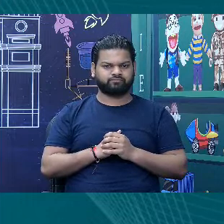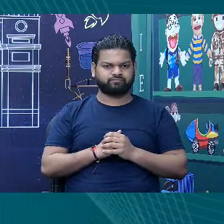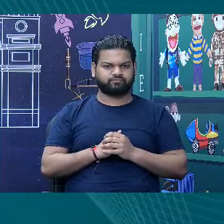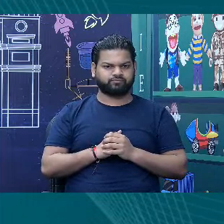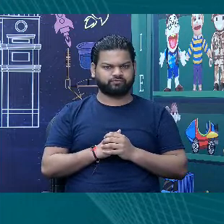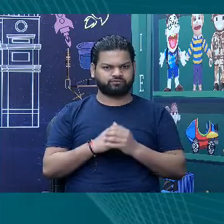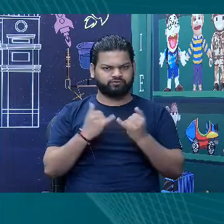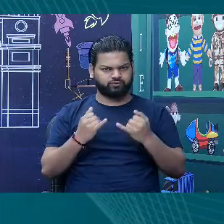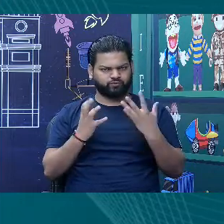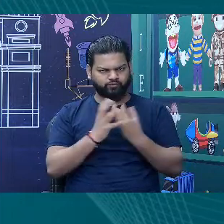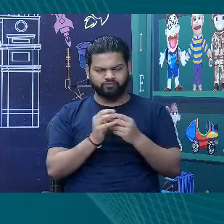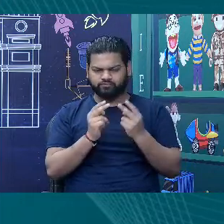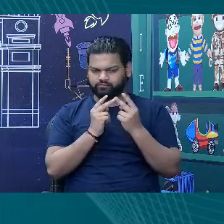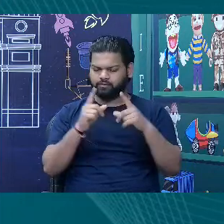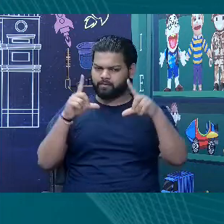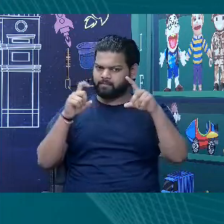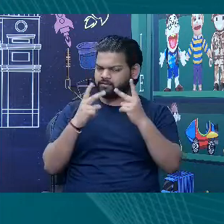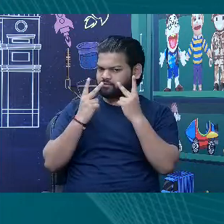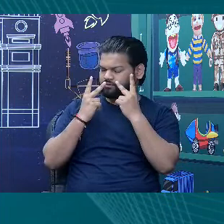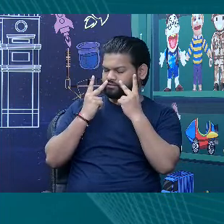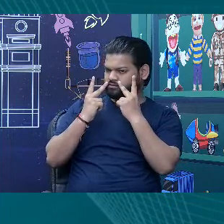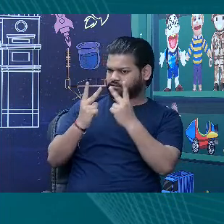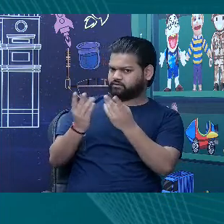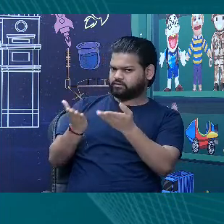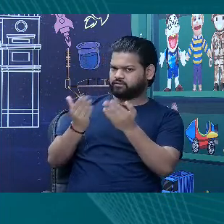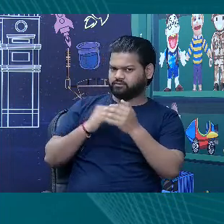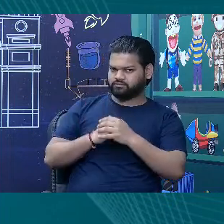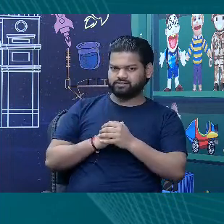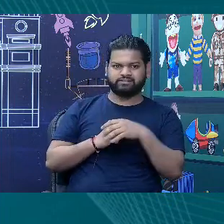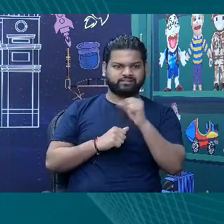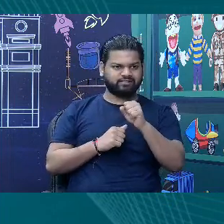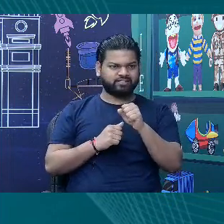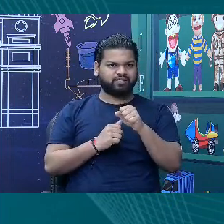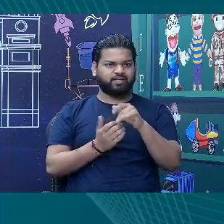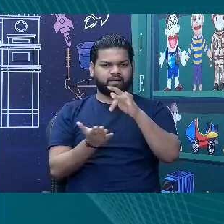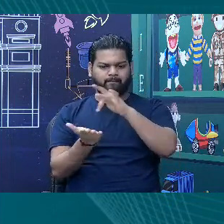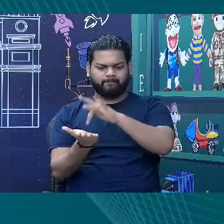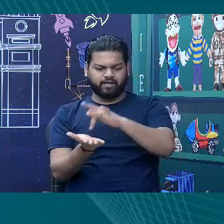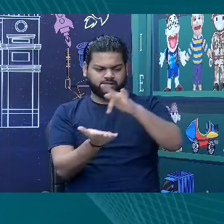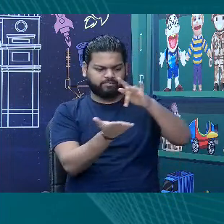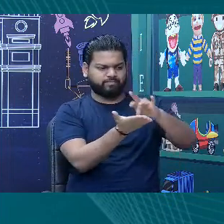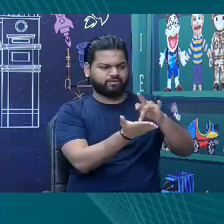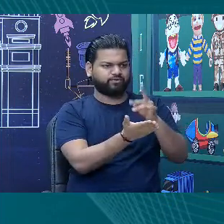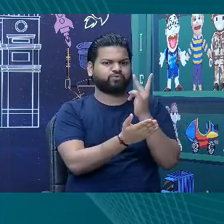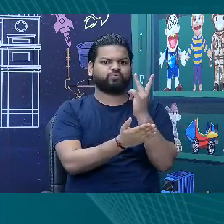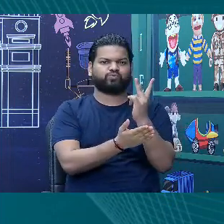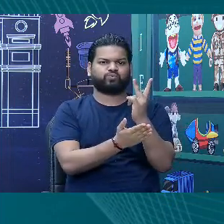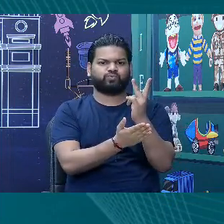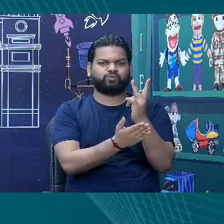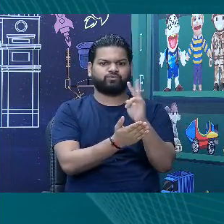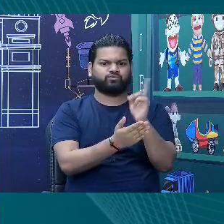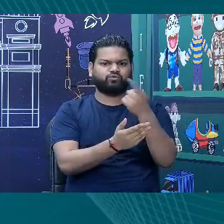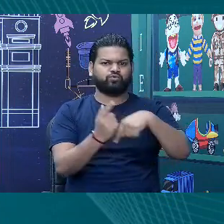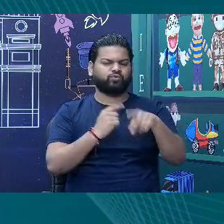So we can see, okay, this is the map. Yes. So the two locations that you can see, what you can do is you